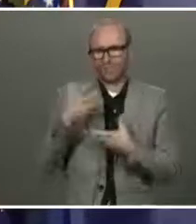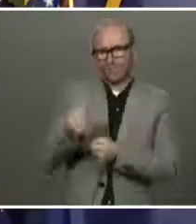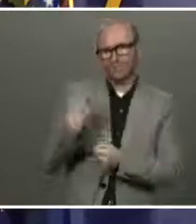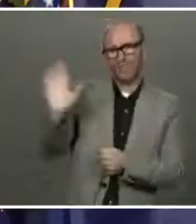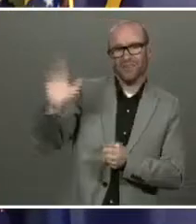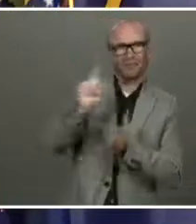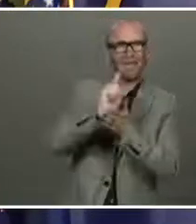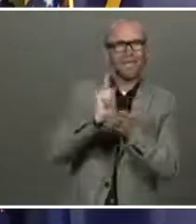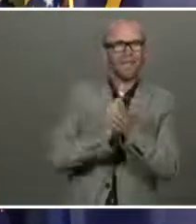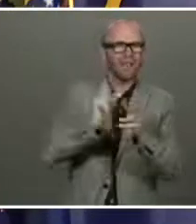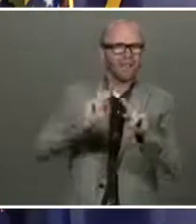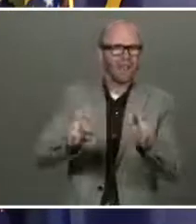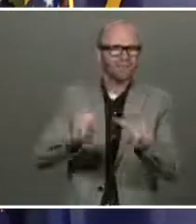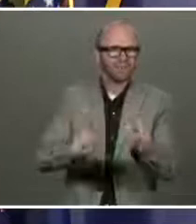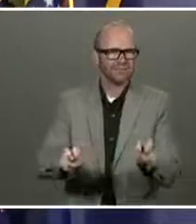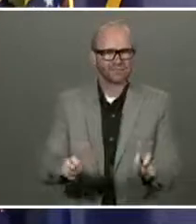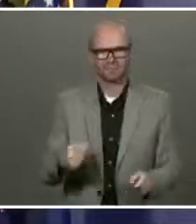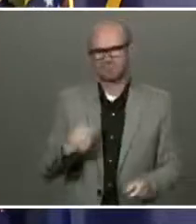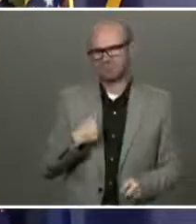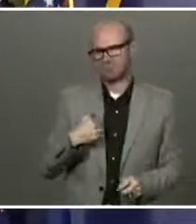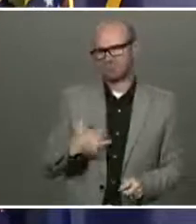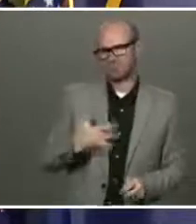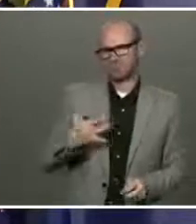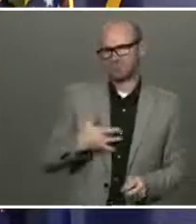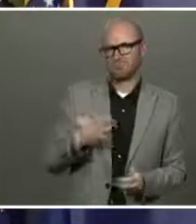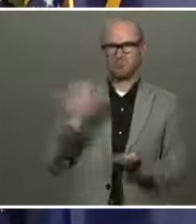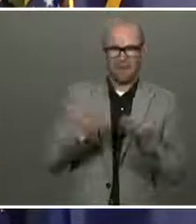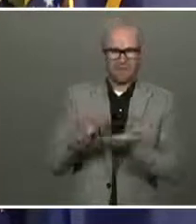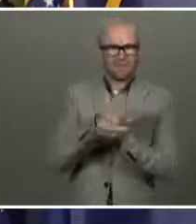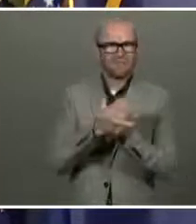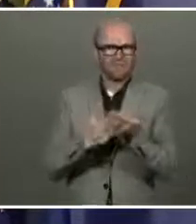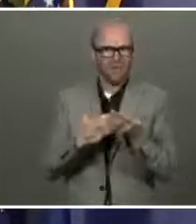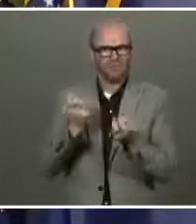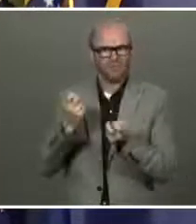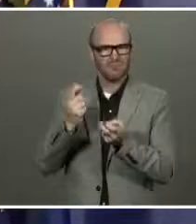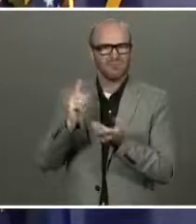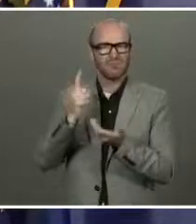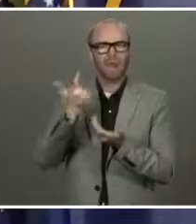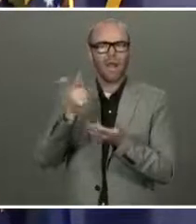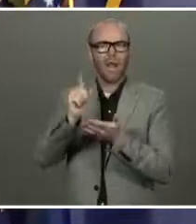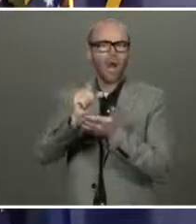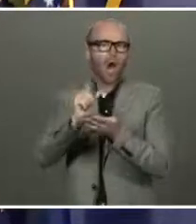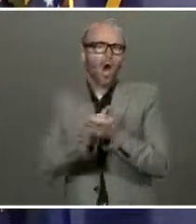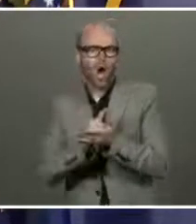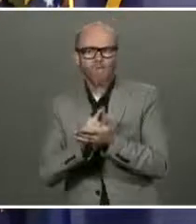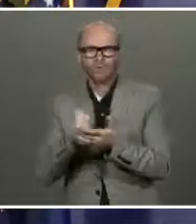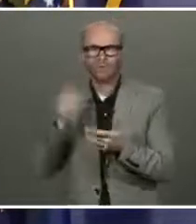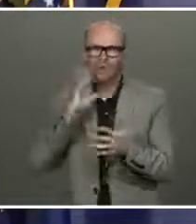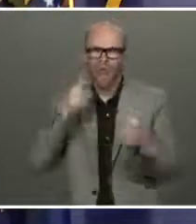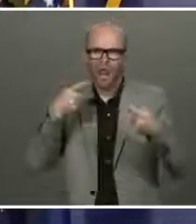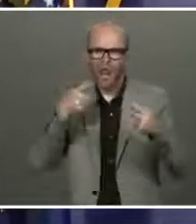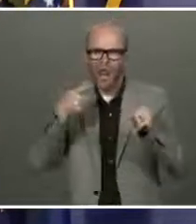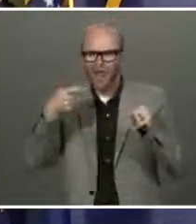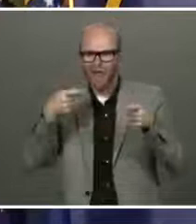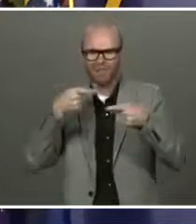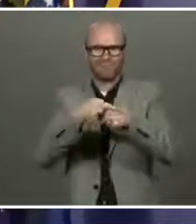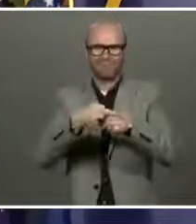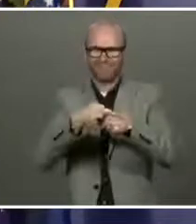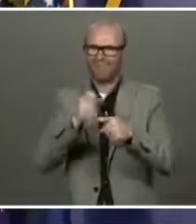legal analysis. I suspect that there may be some litigation around this, so I have to be careful weighing in